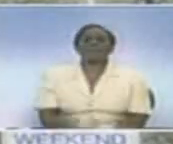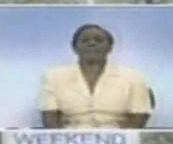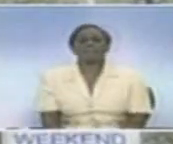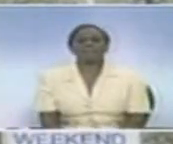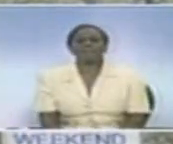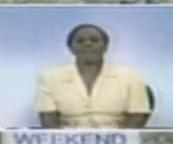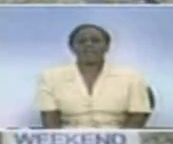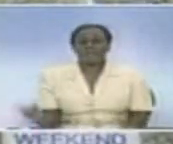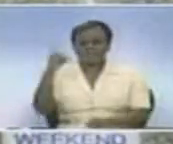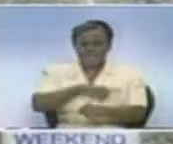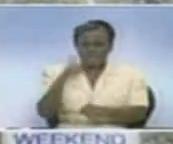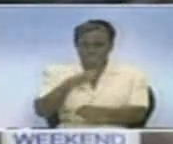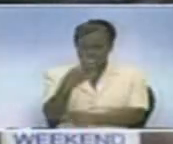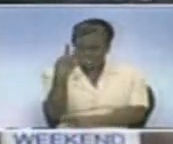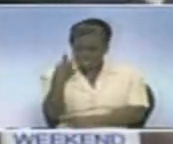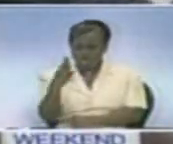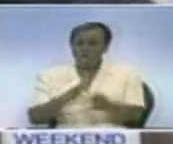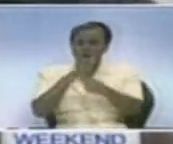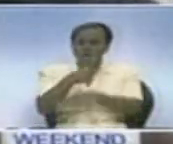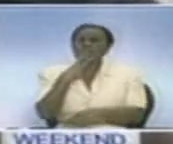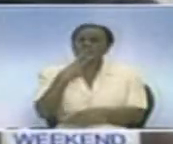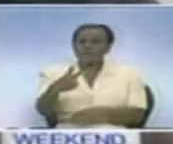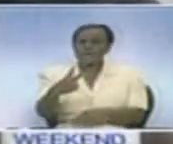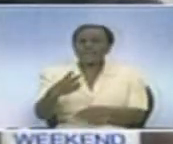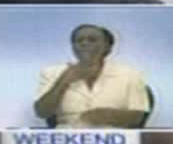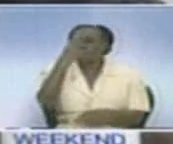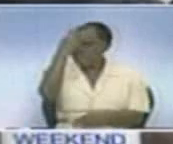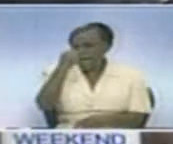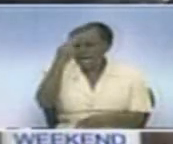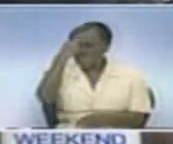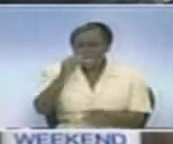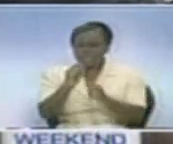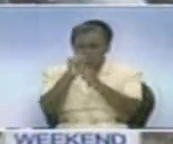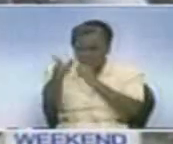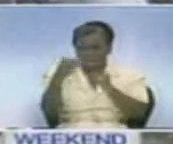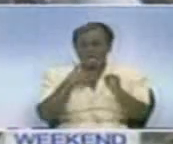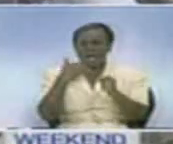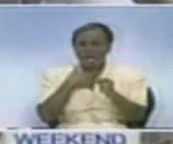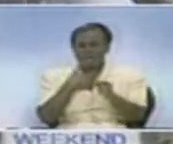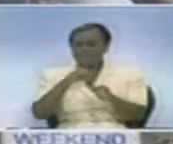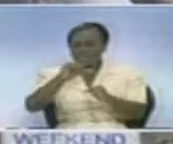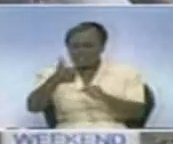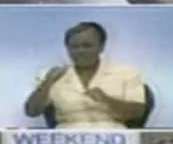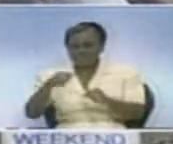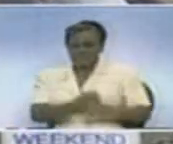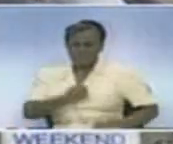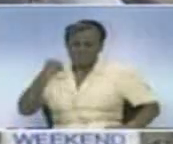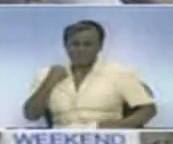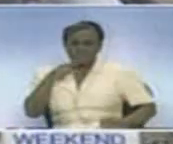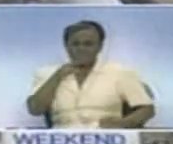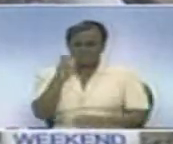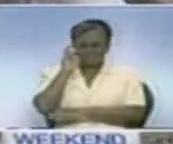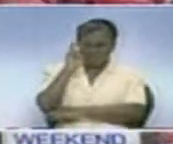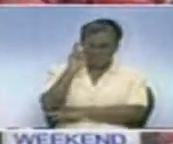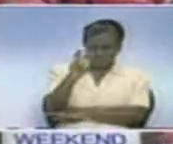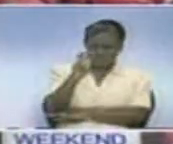For 3 days running, more than 200 Maasai Morans, armed with spears, swords and other crude weapons, have kept vigil